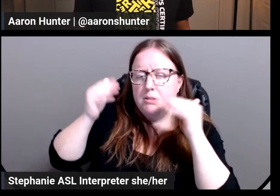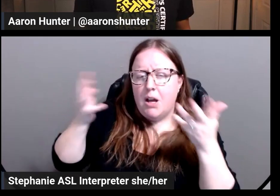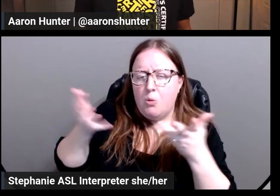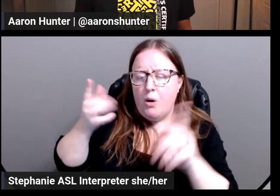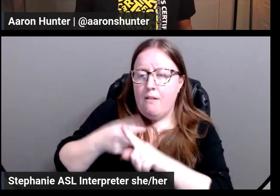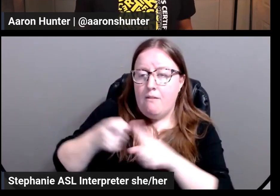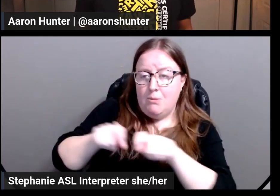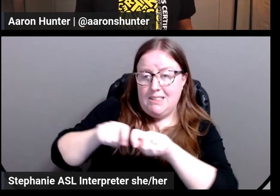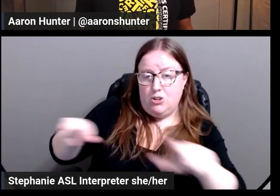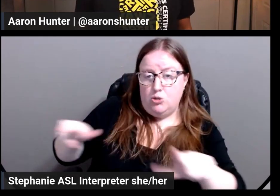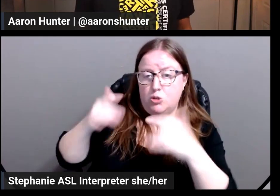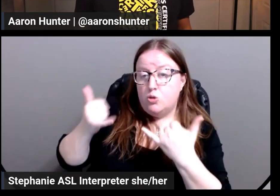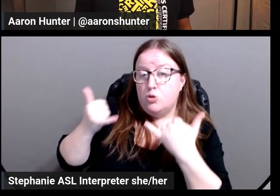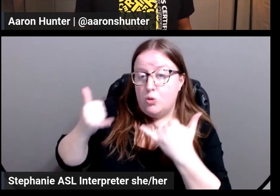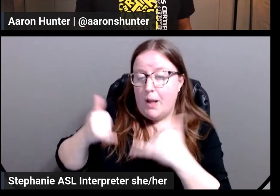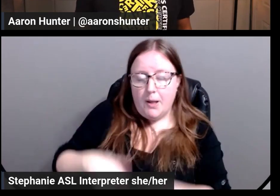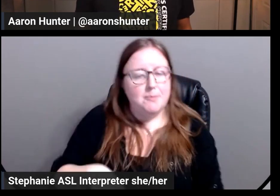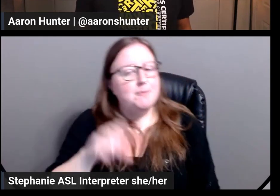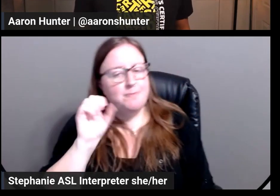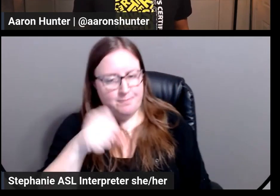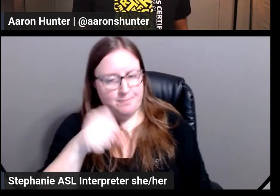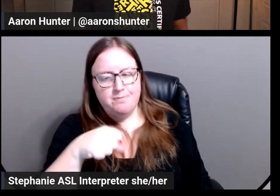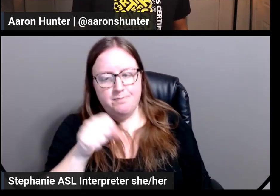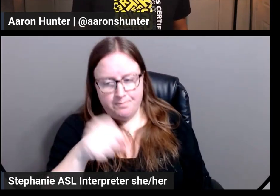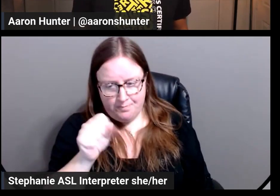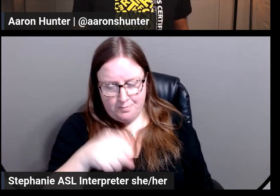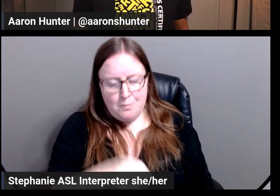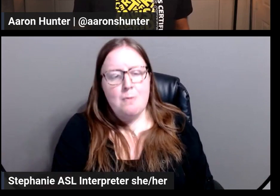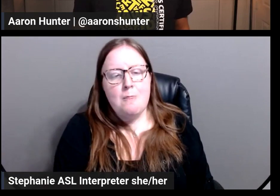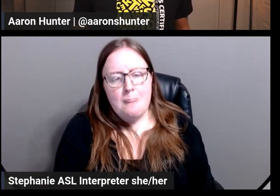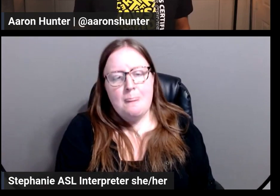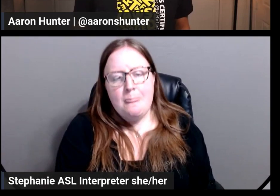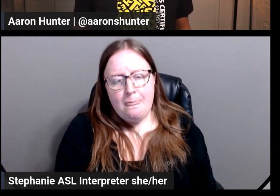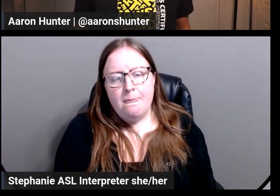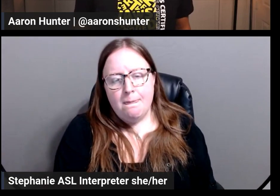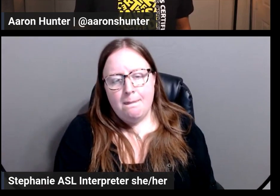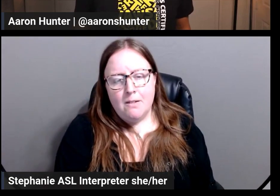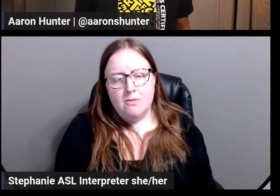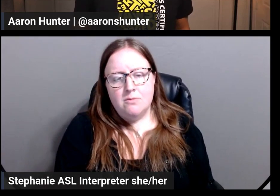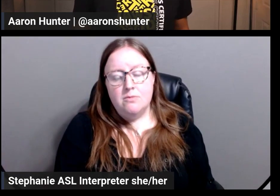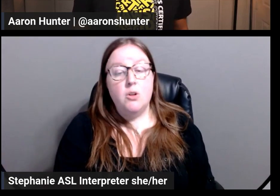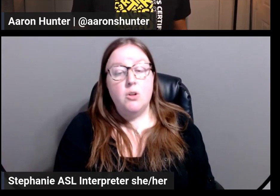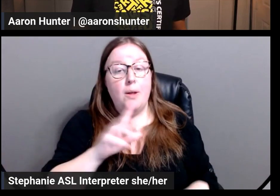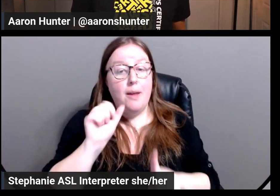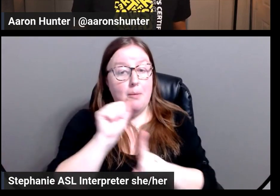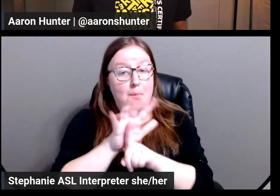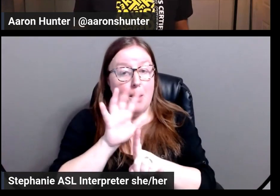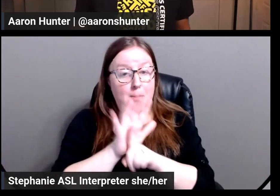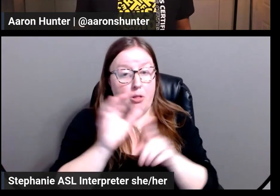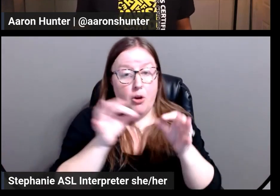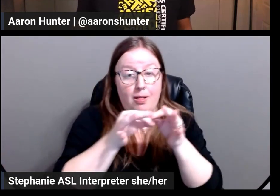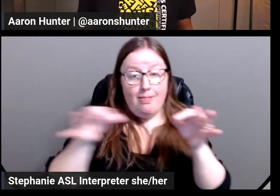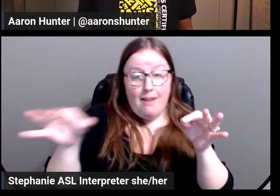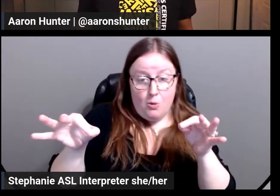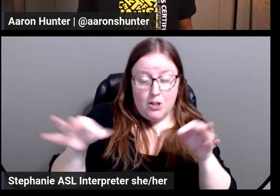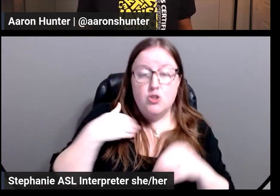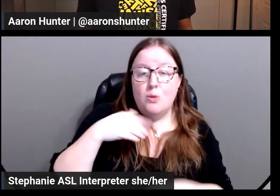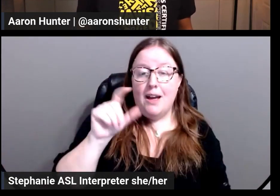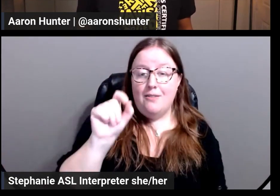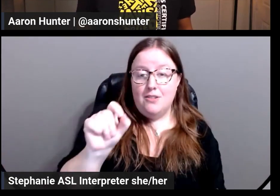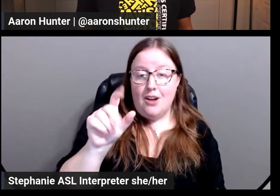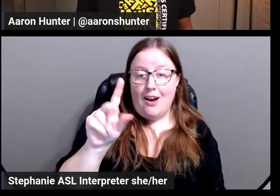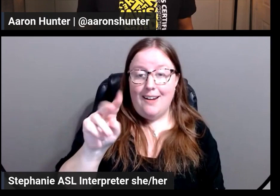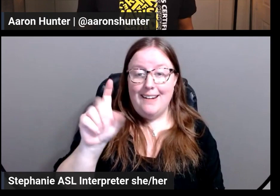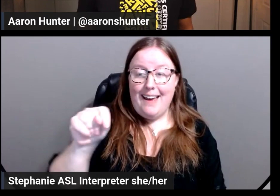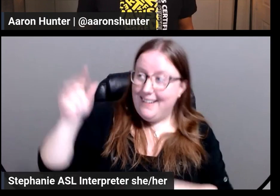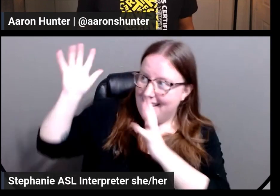distribution today? Yeah, so I mean, we ship a lot of the popular language runtimes. We have .NET.